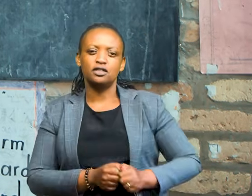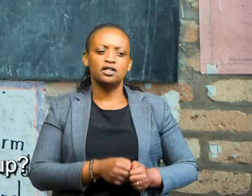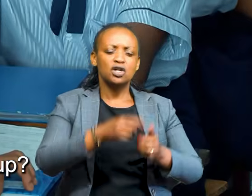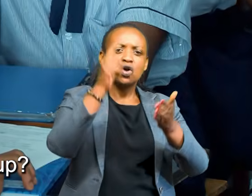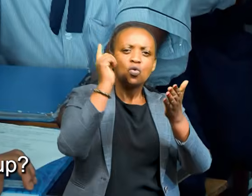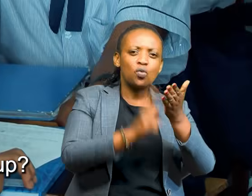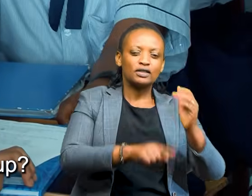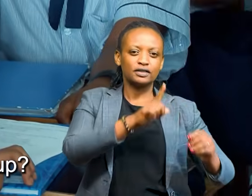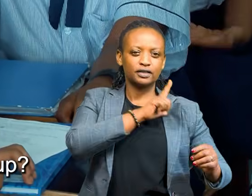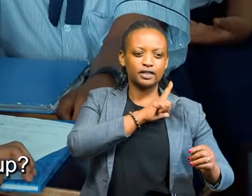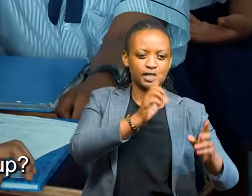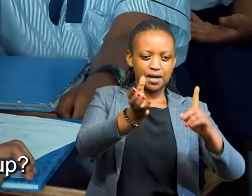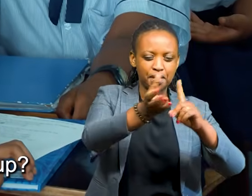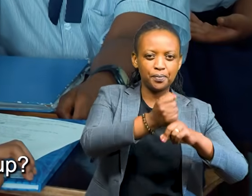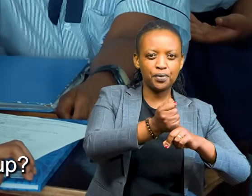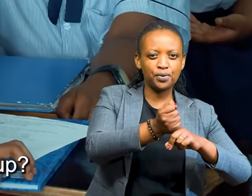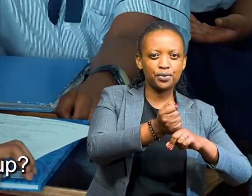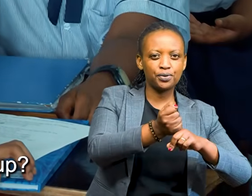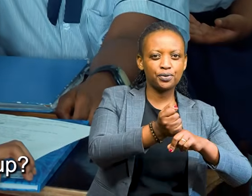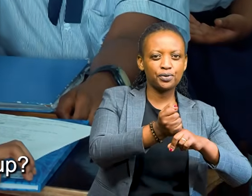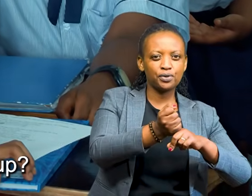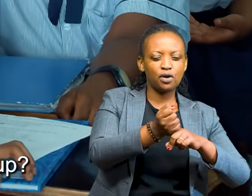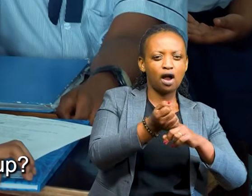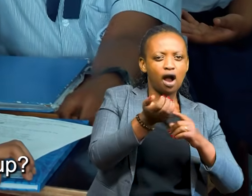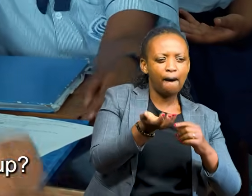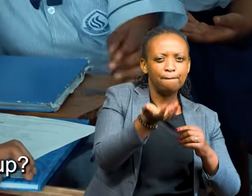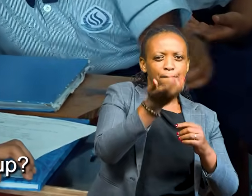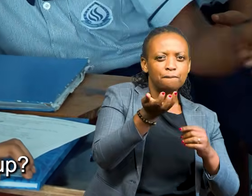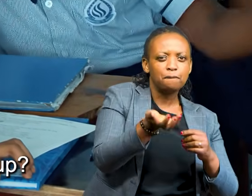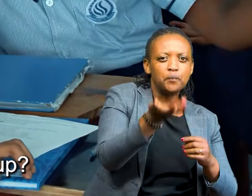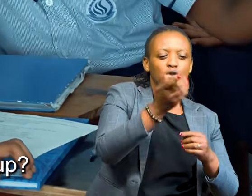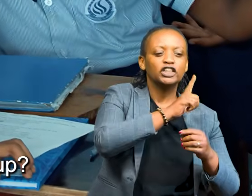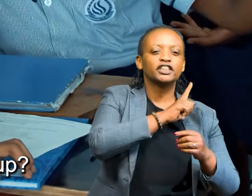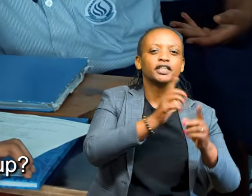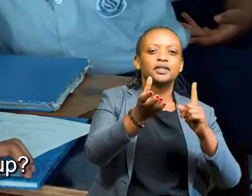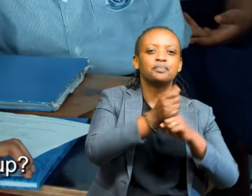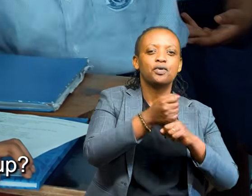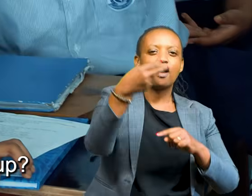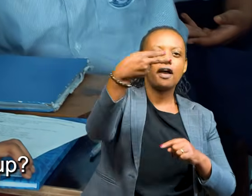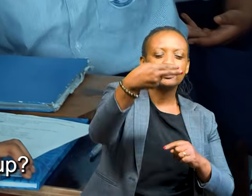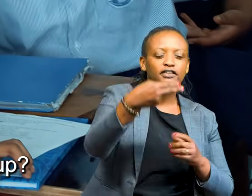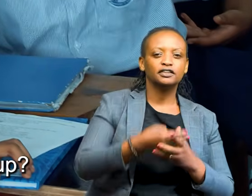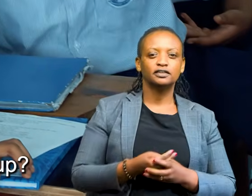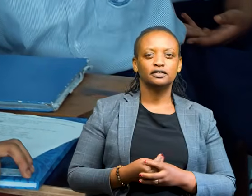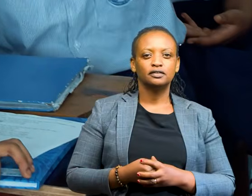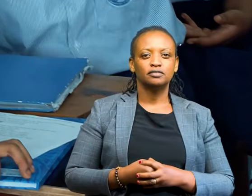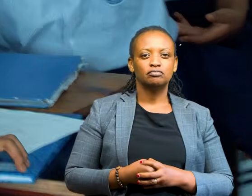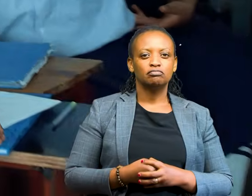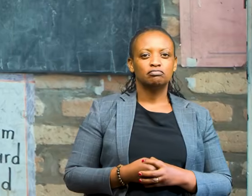10. What is the chance of getting head up? What is the chance of getting head